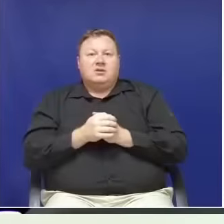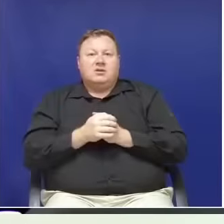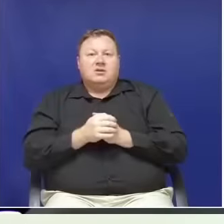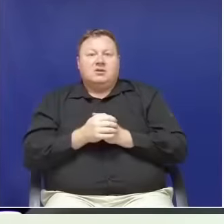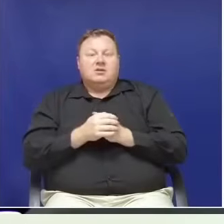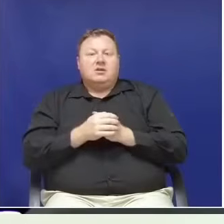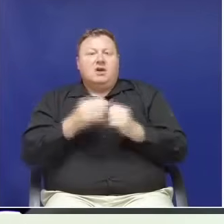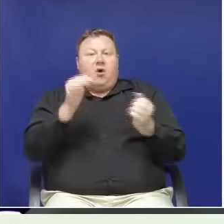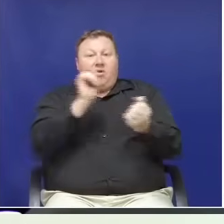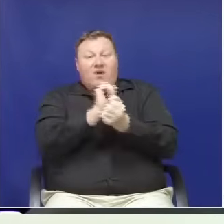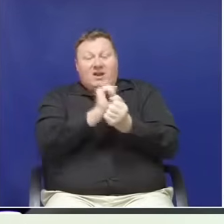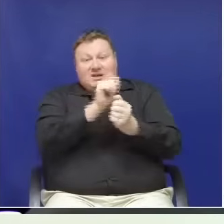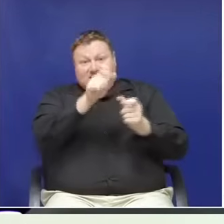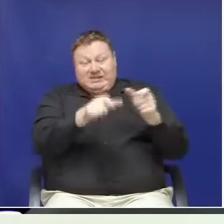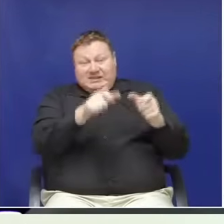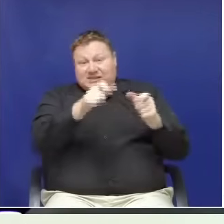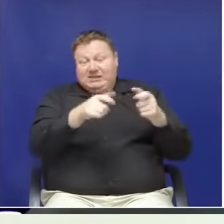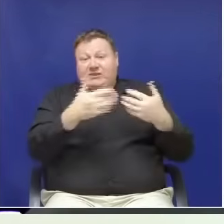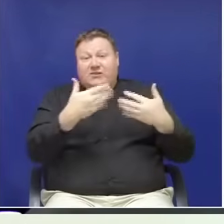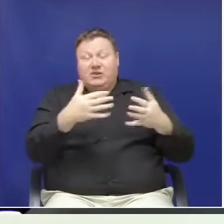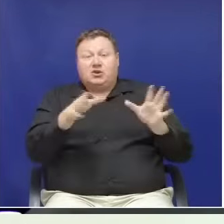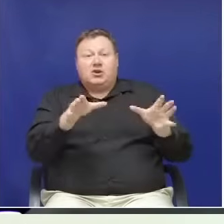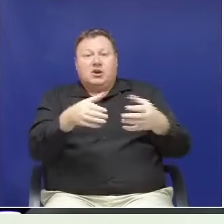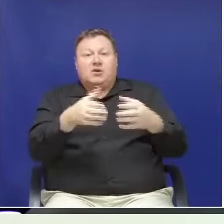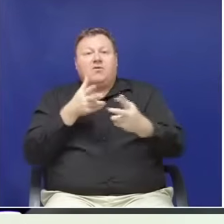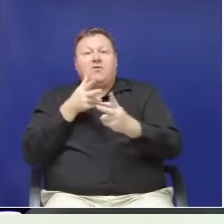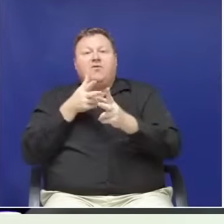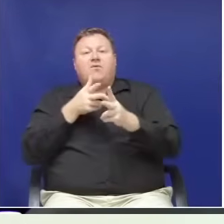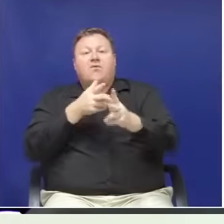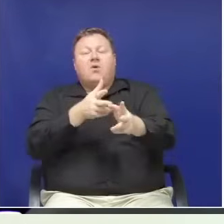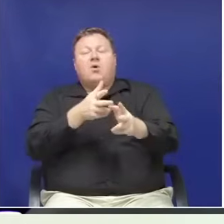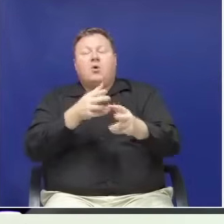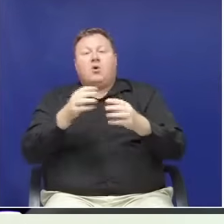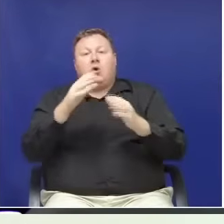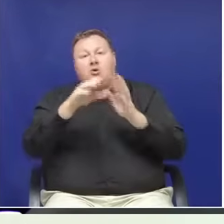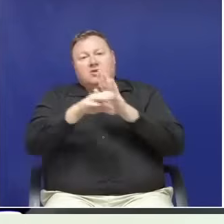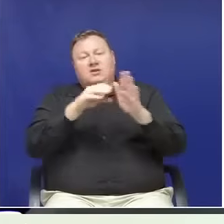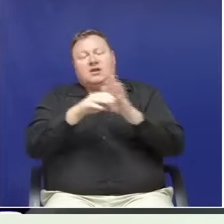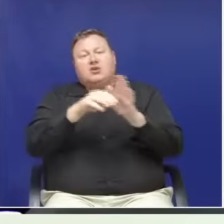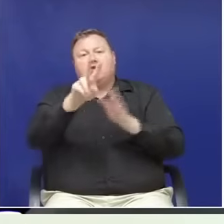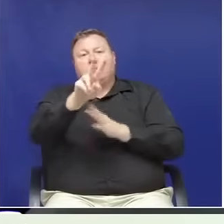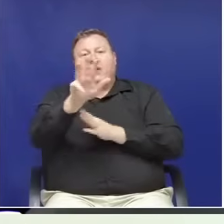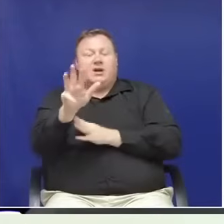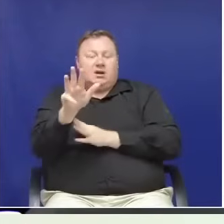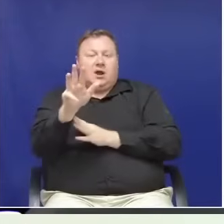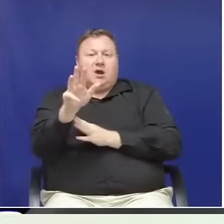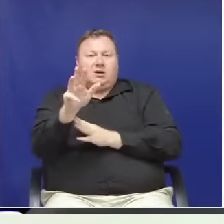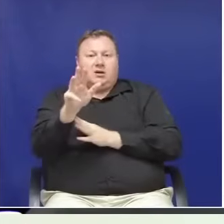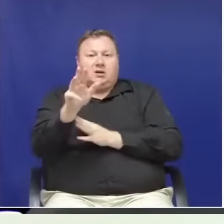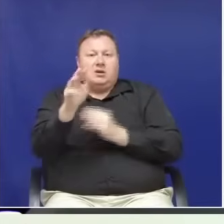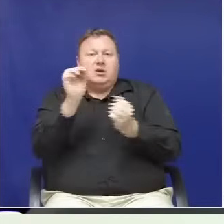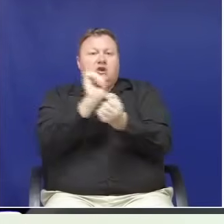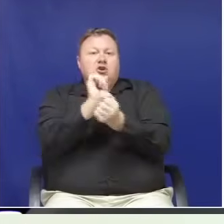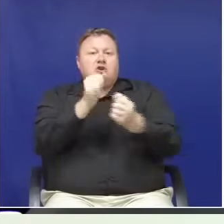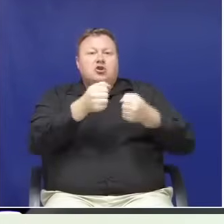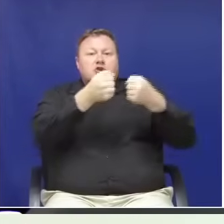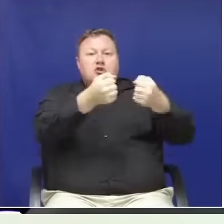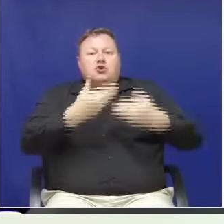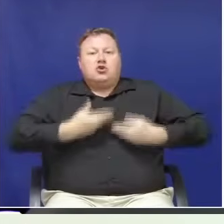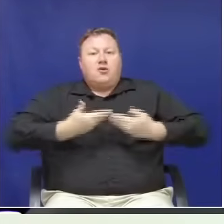classified according to Section 29 of the Correctional Services Act, which stipulates